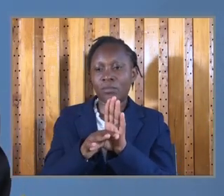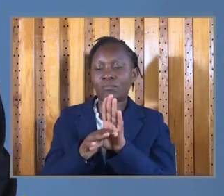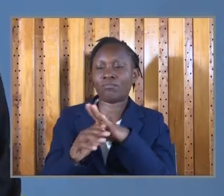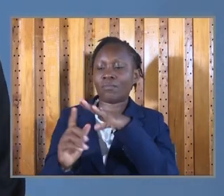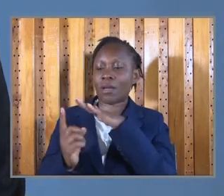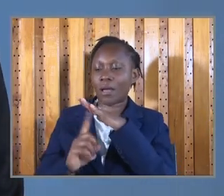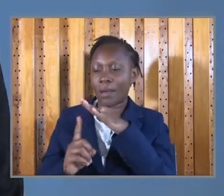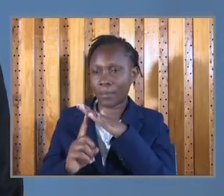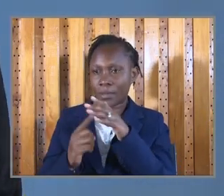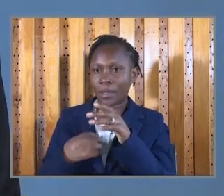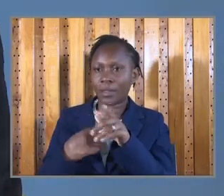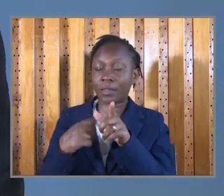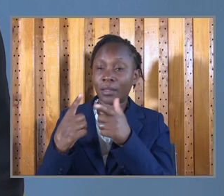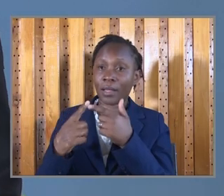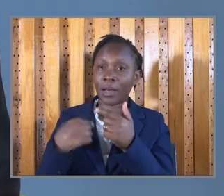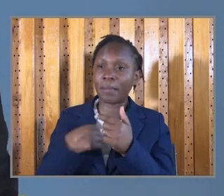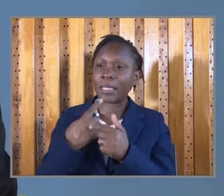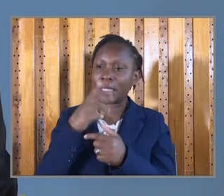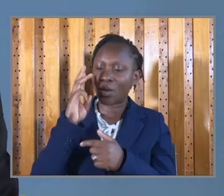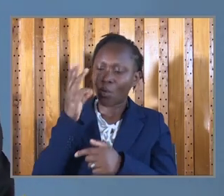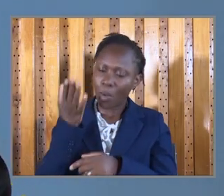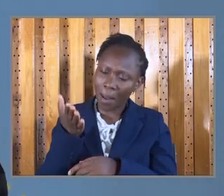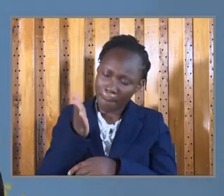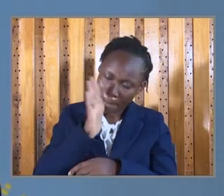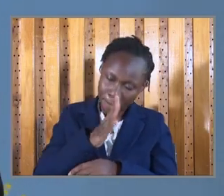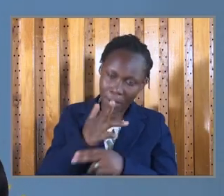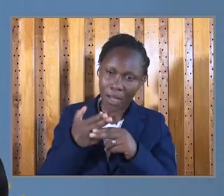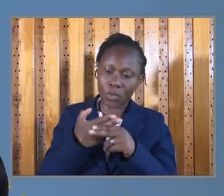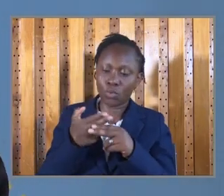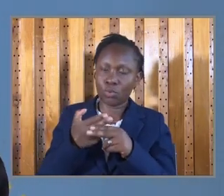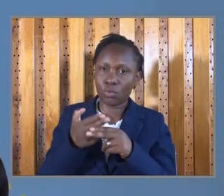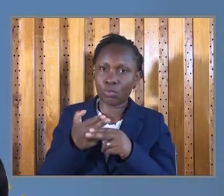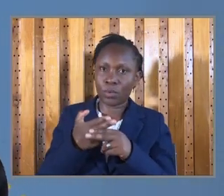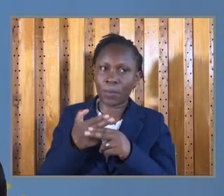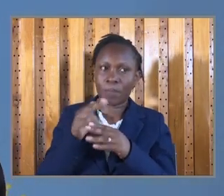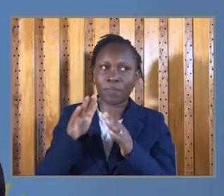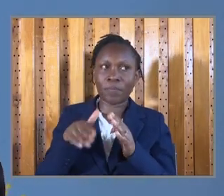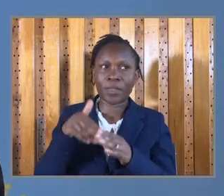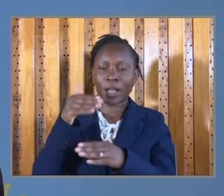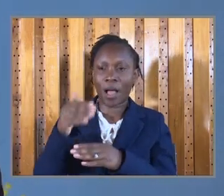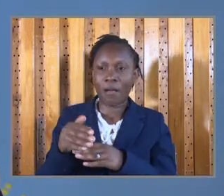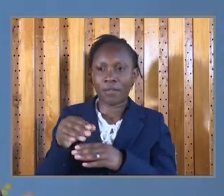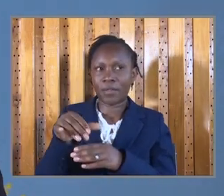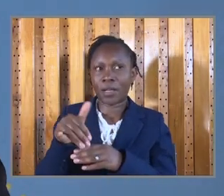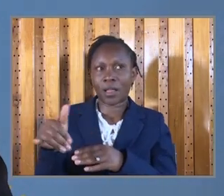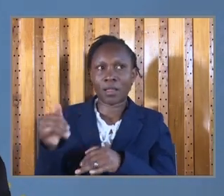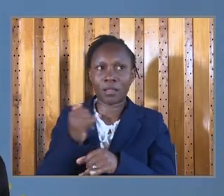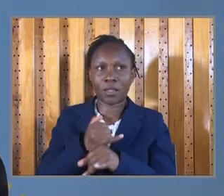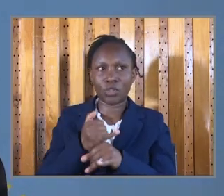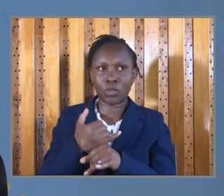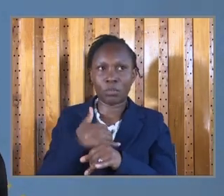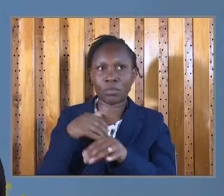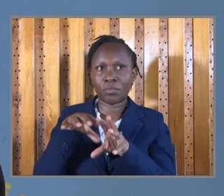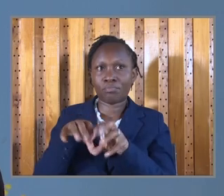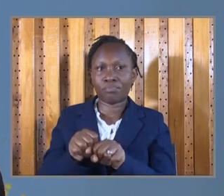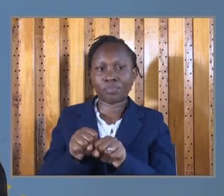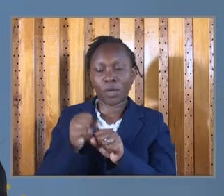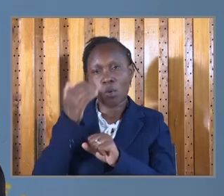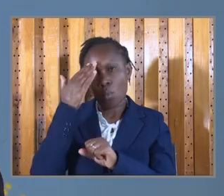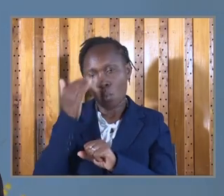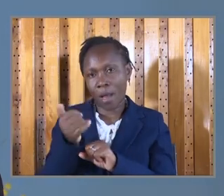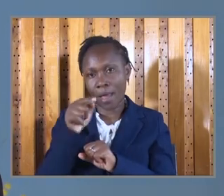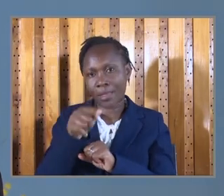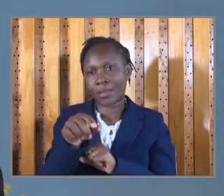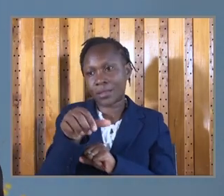I'm really glad to be back so soon after my previous trip, and also because that is another opportunity